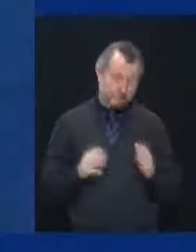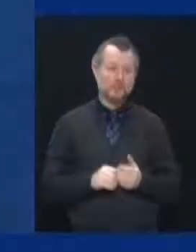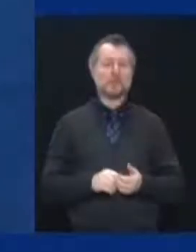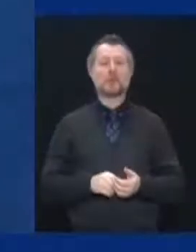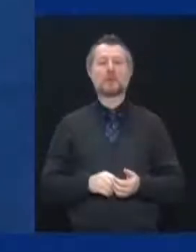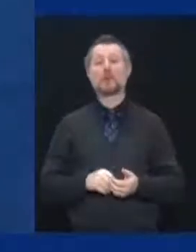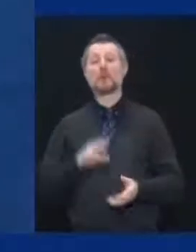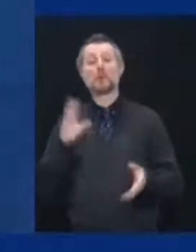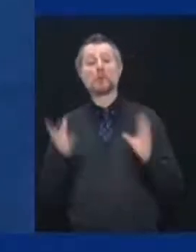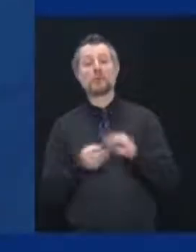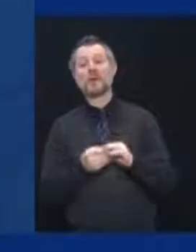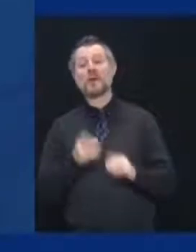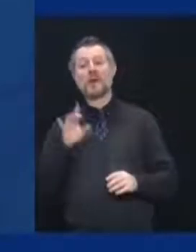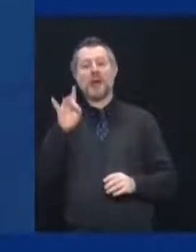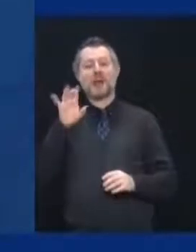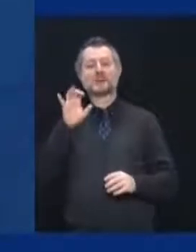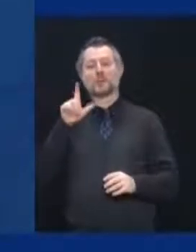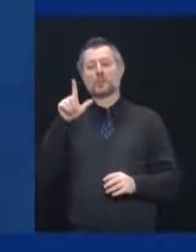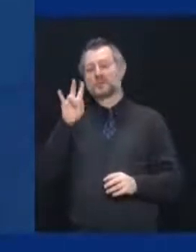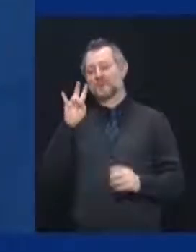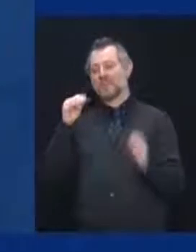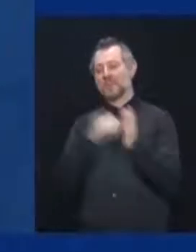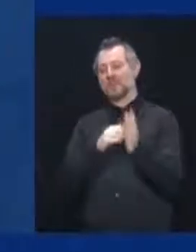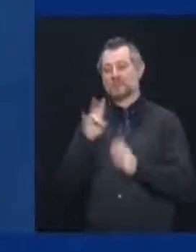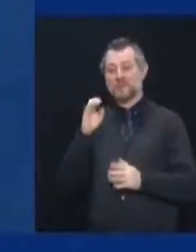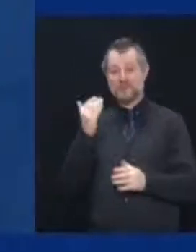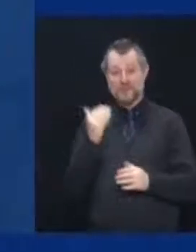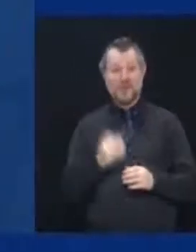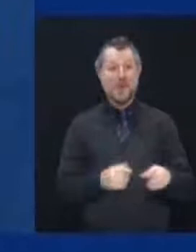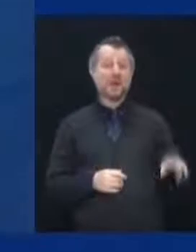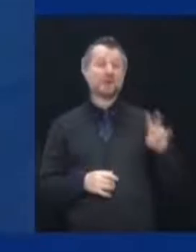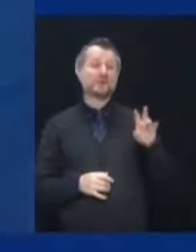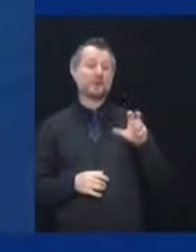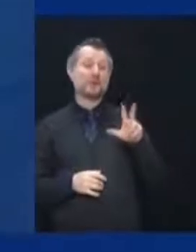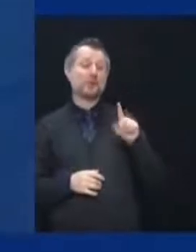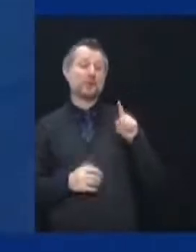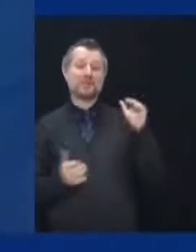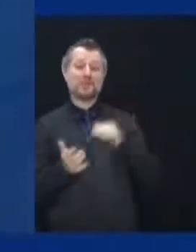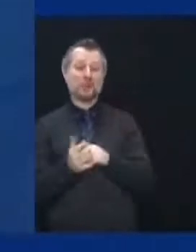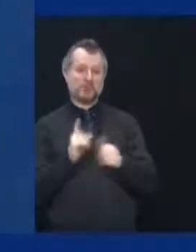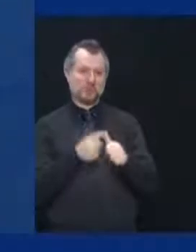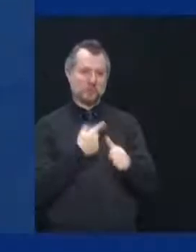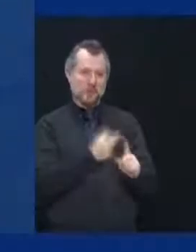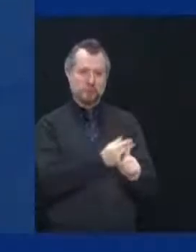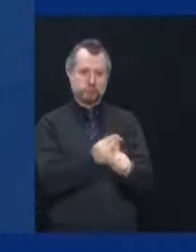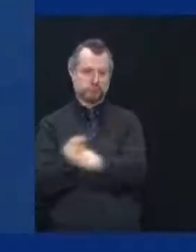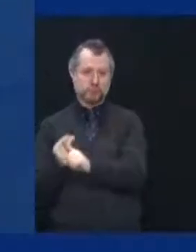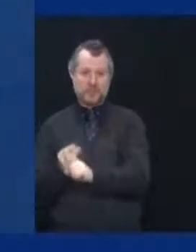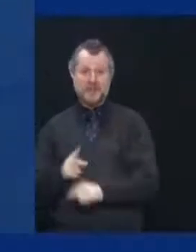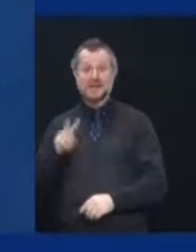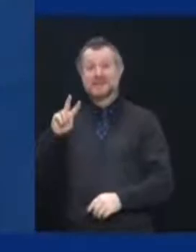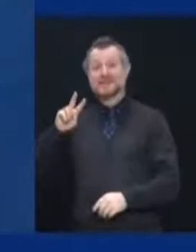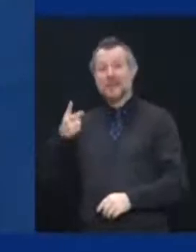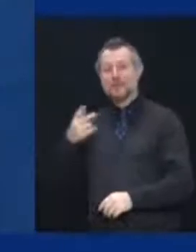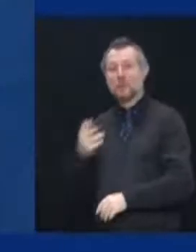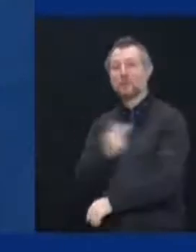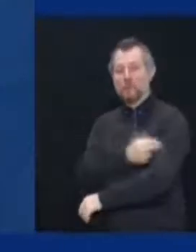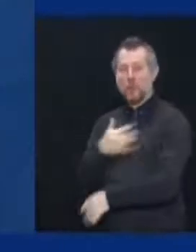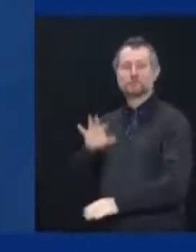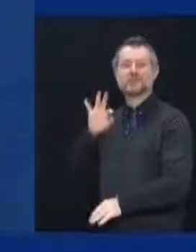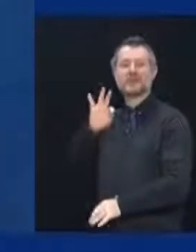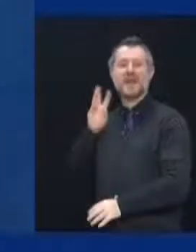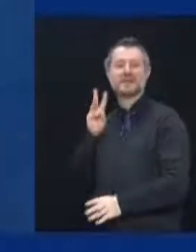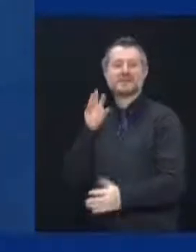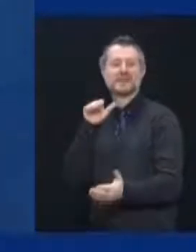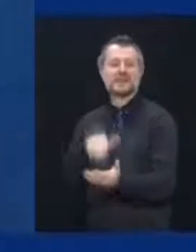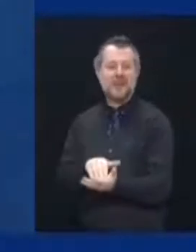827,000 total doses, 731 first doses, 96,000 second doses, because this